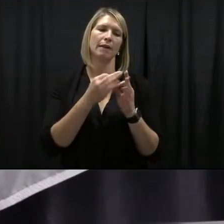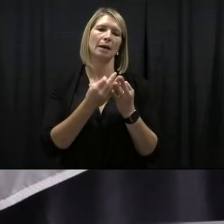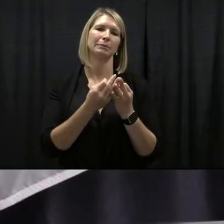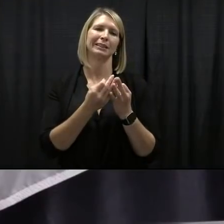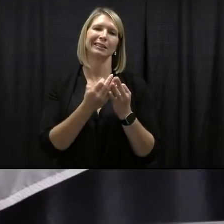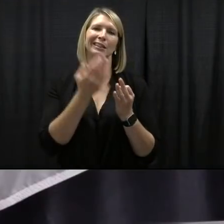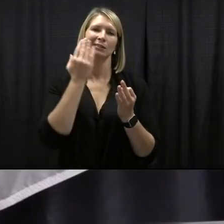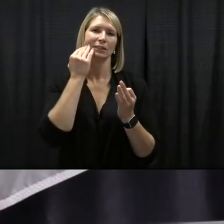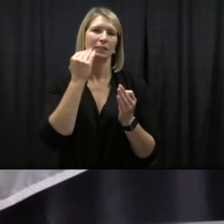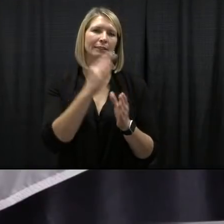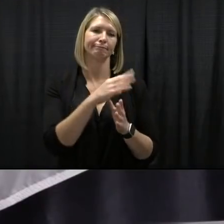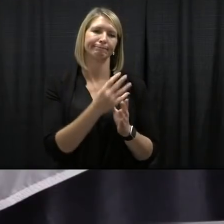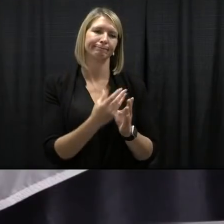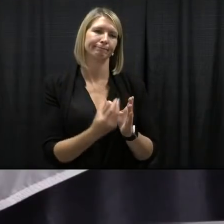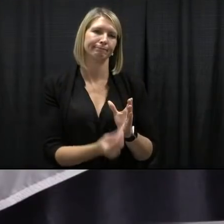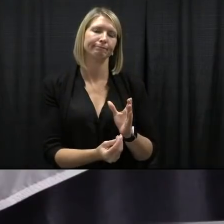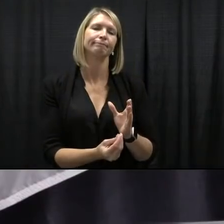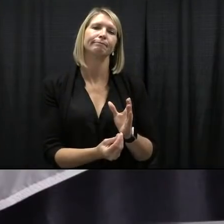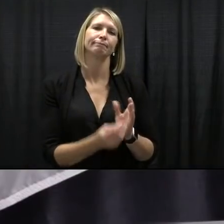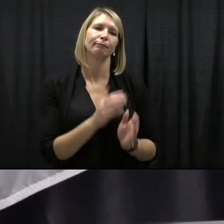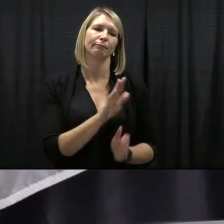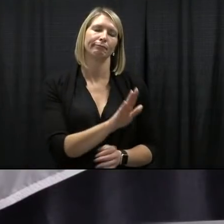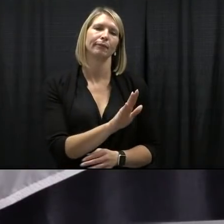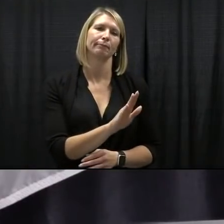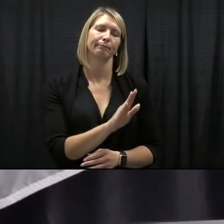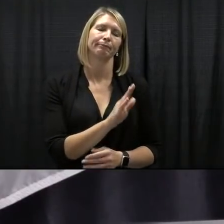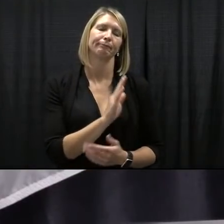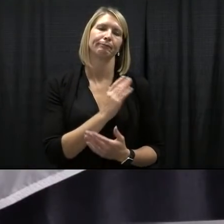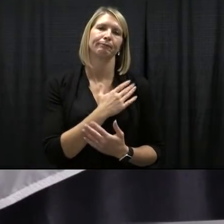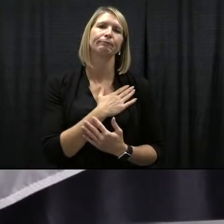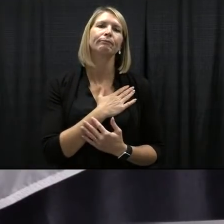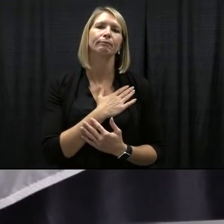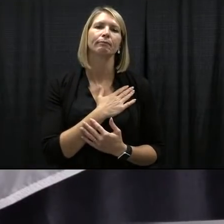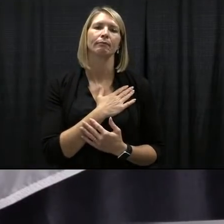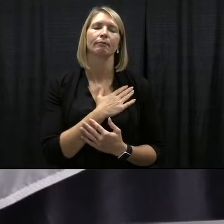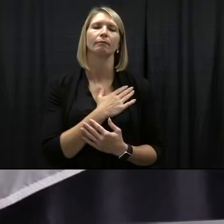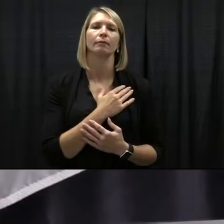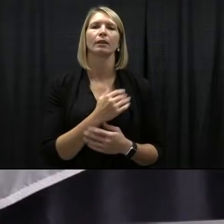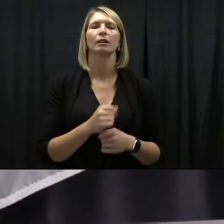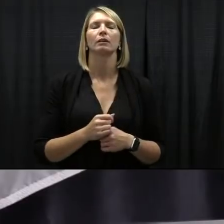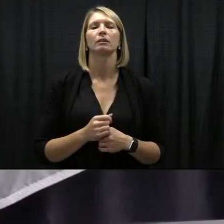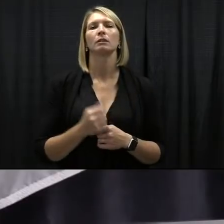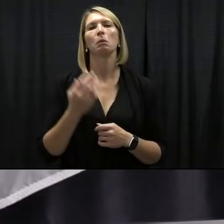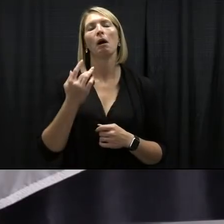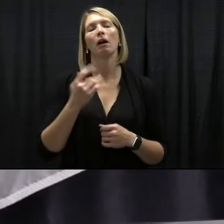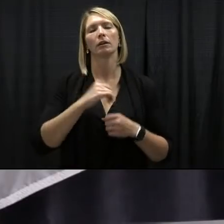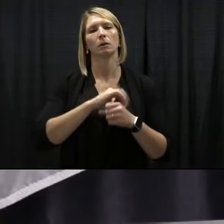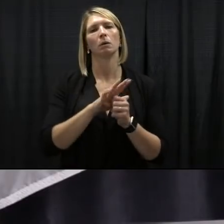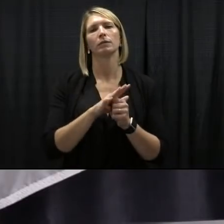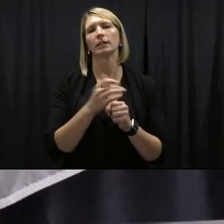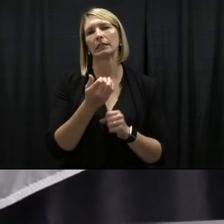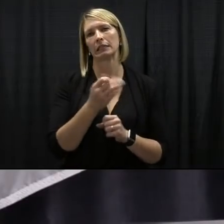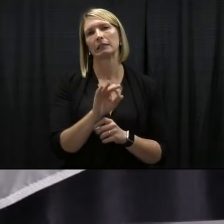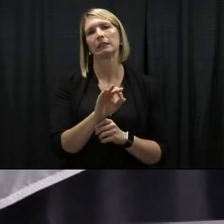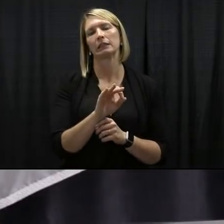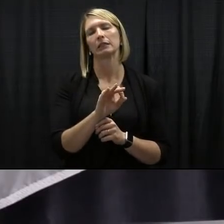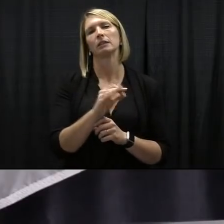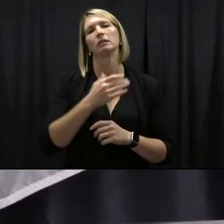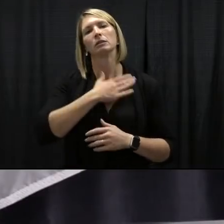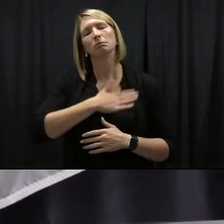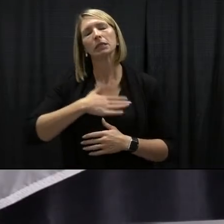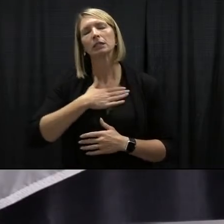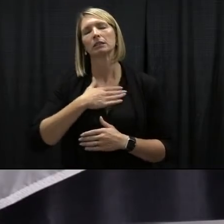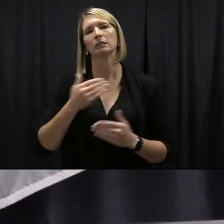and the families, frankly, impacted beyond a death in the province by COVID-19. So please, everybody, do your